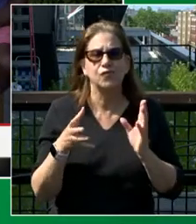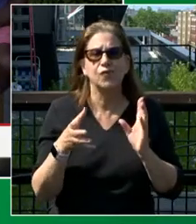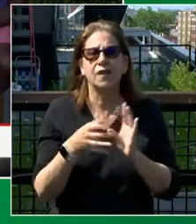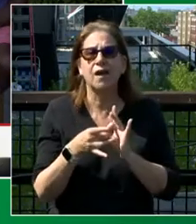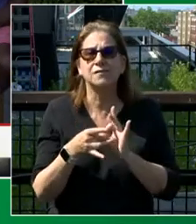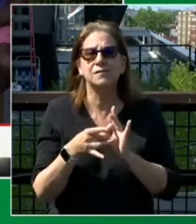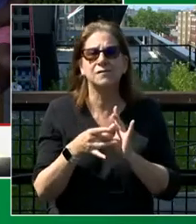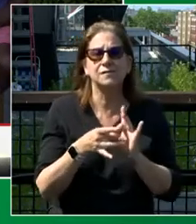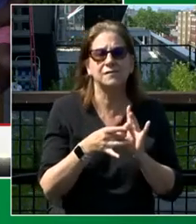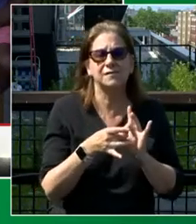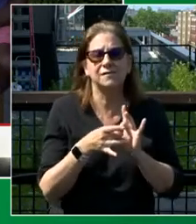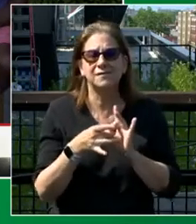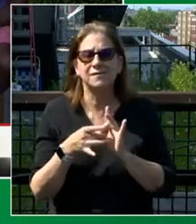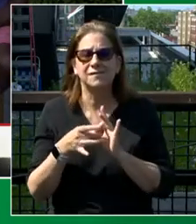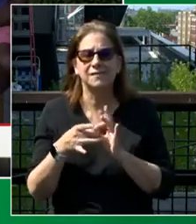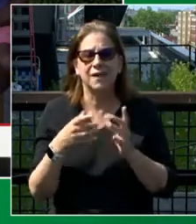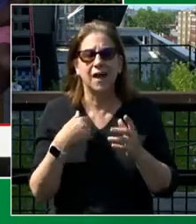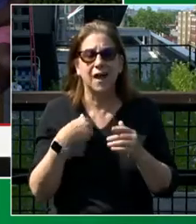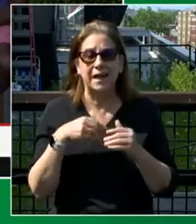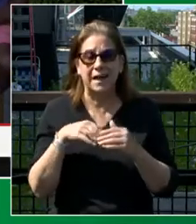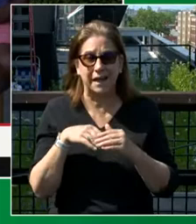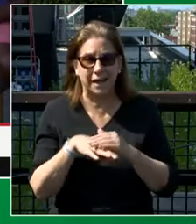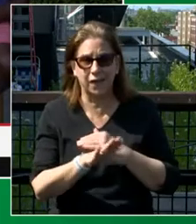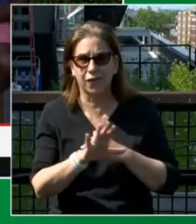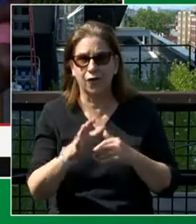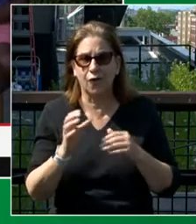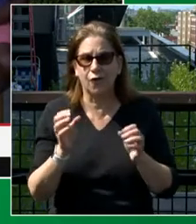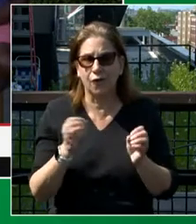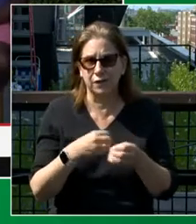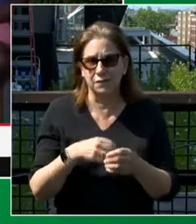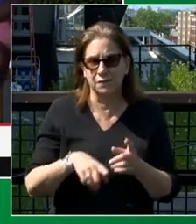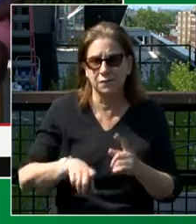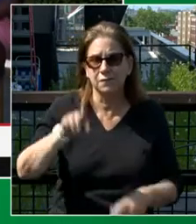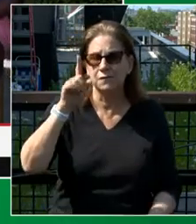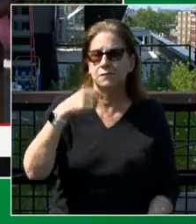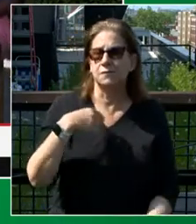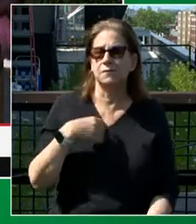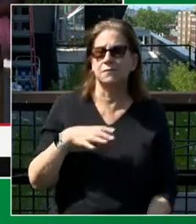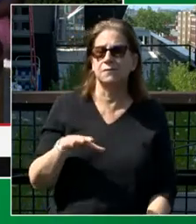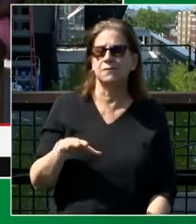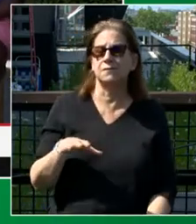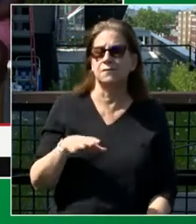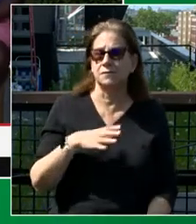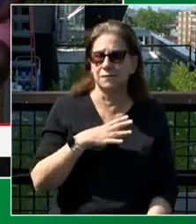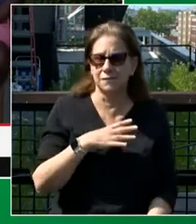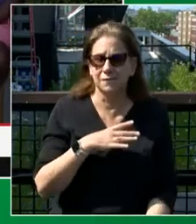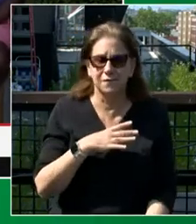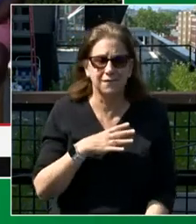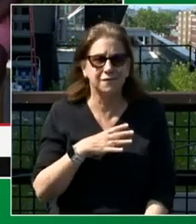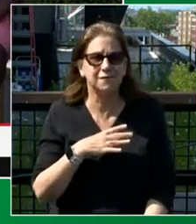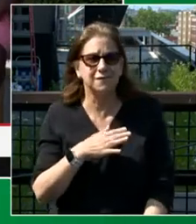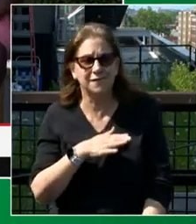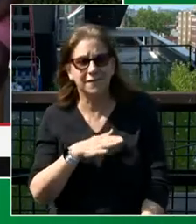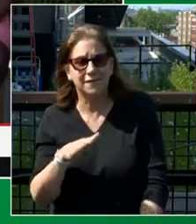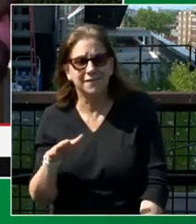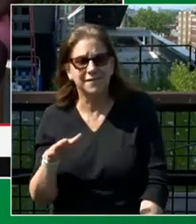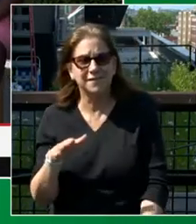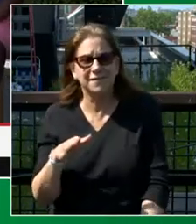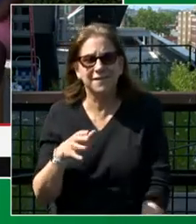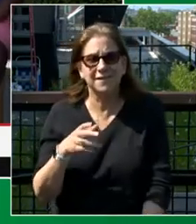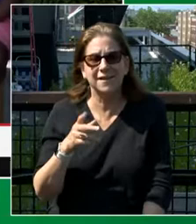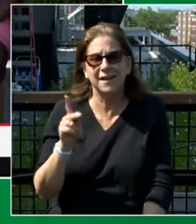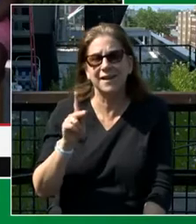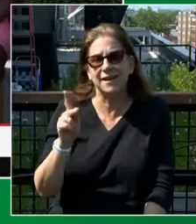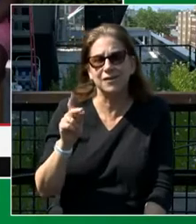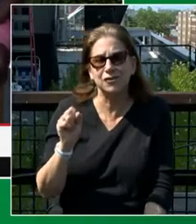Sheldon, you've been downtown this whole time here at the Eaton Hotel. We're at 12th and K Streets Northwest. So tell us, kind of